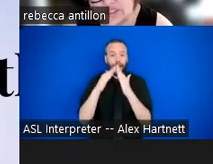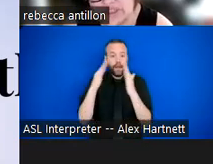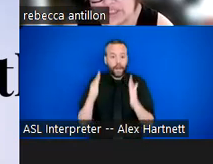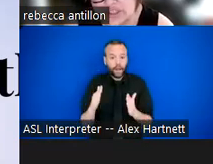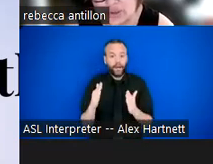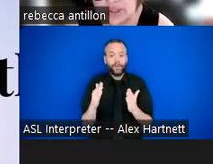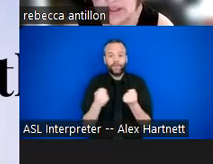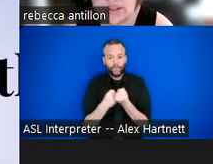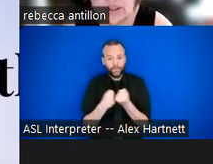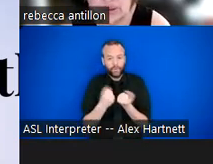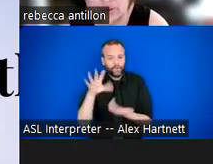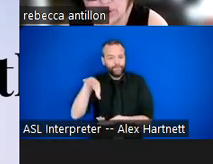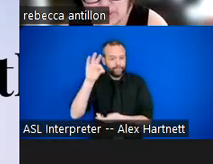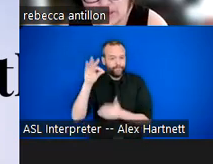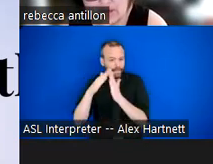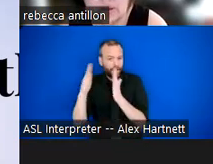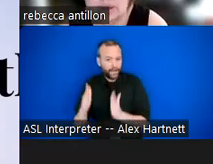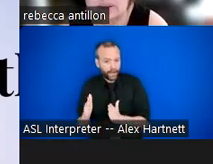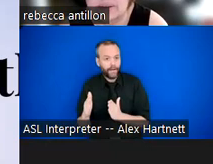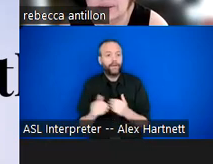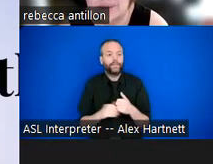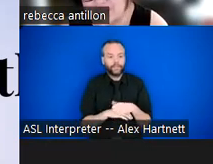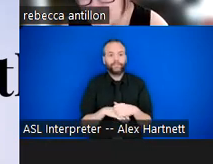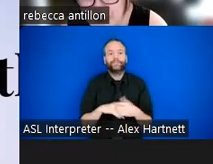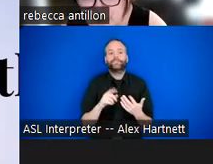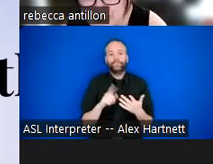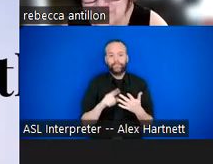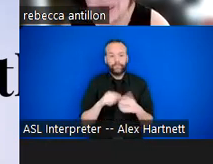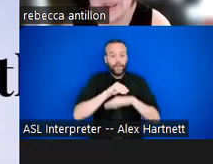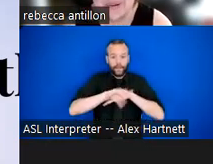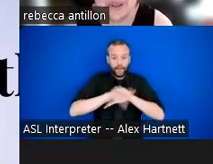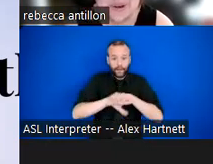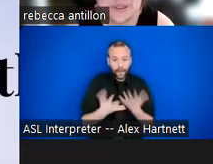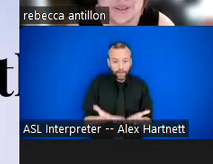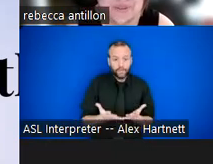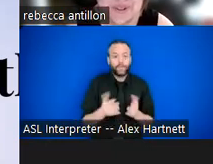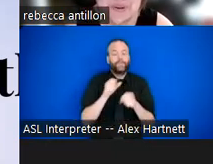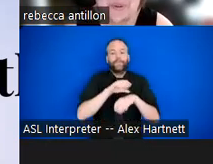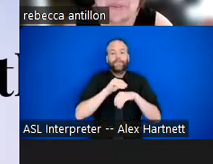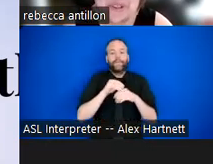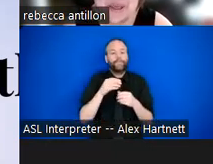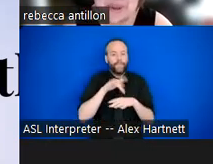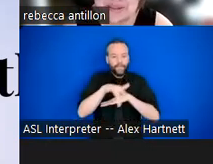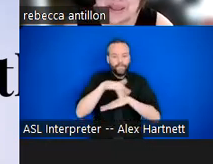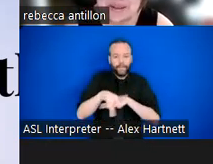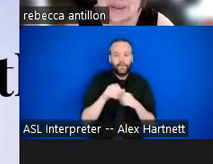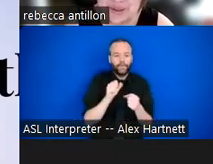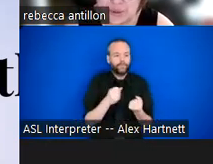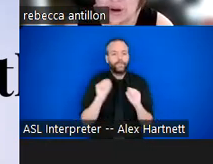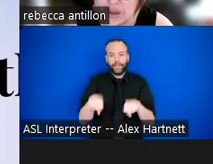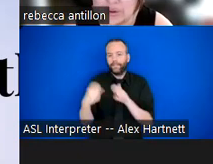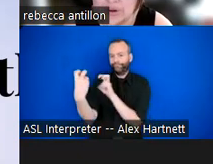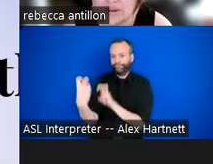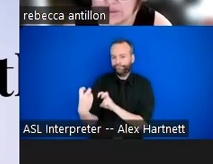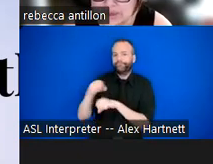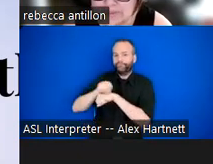an LGBTQ plus youth drop-in center and a lot more. So we encourage you to visit their website by scanning the